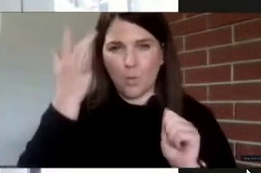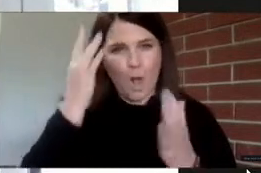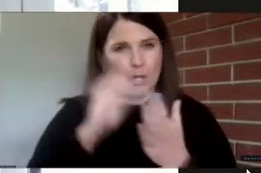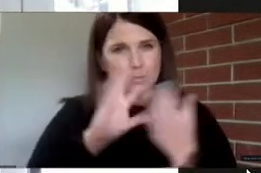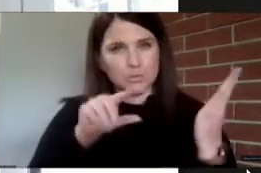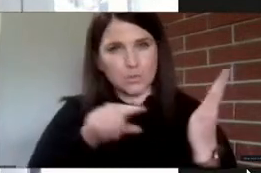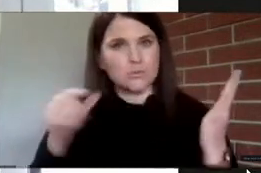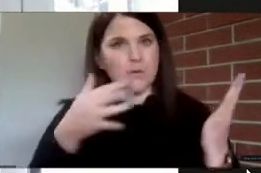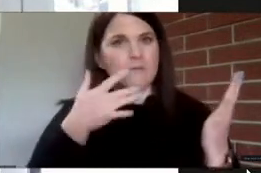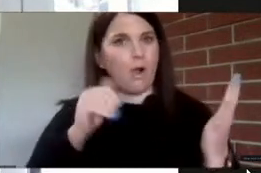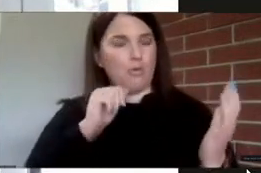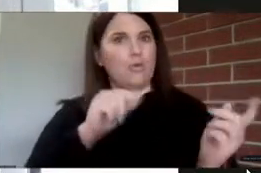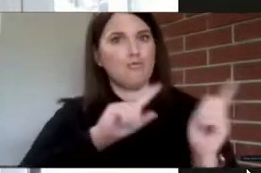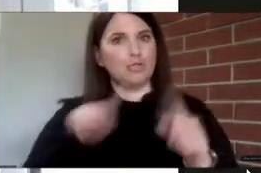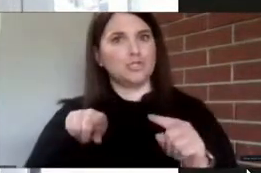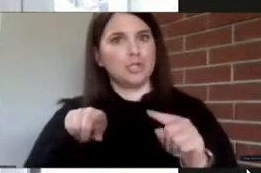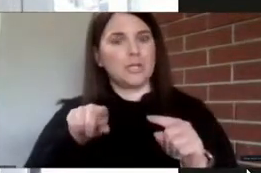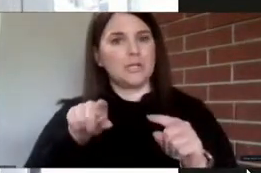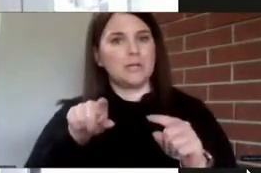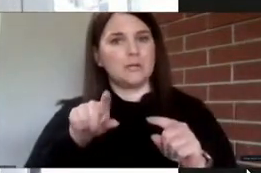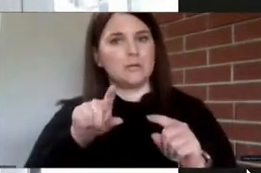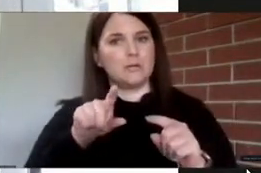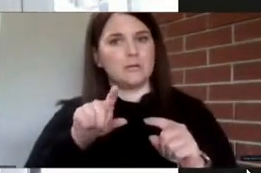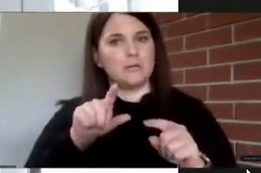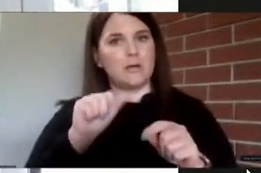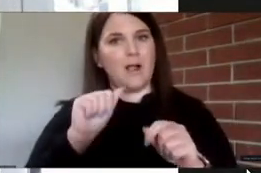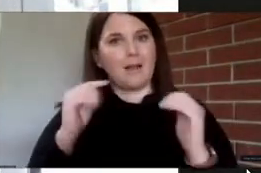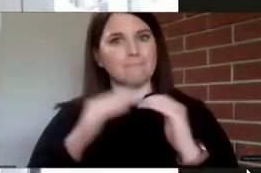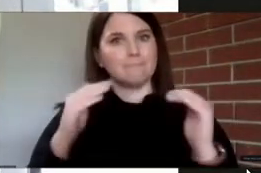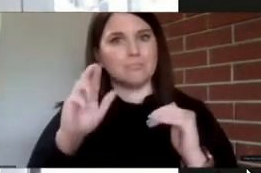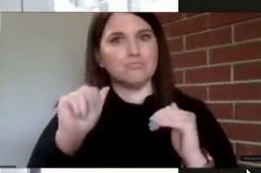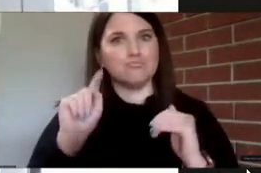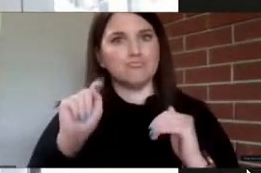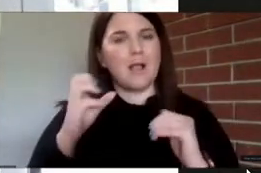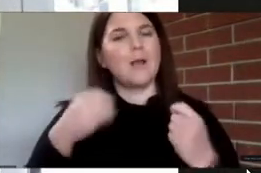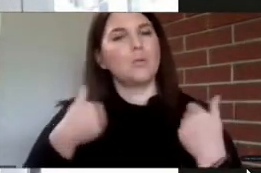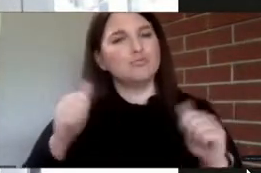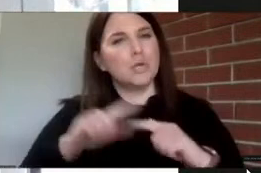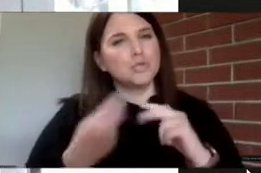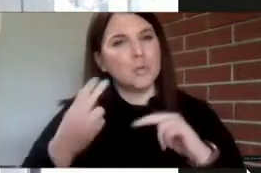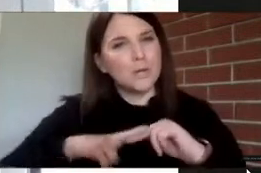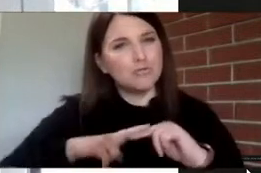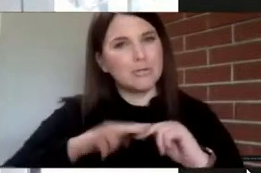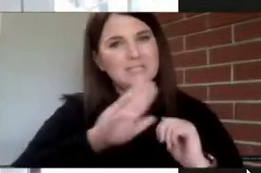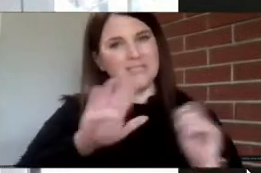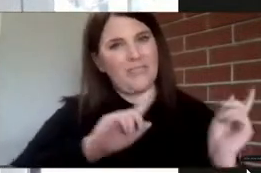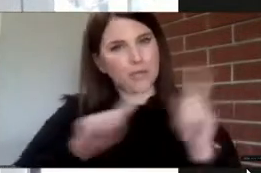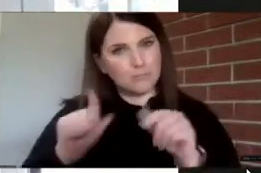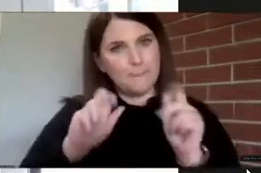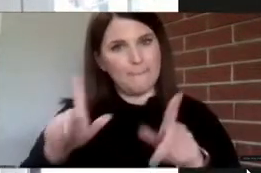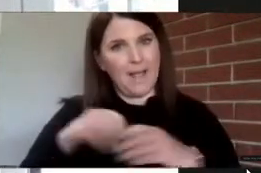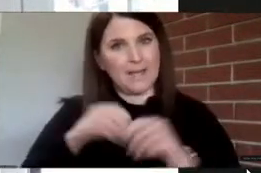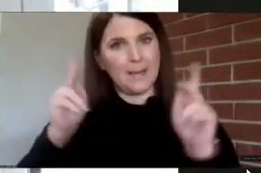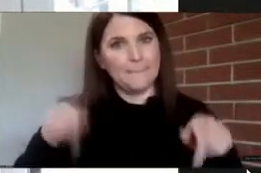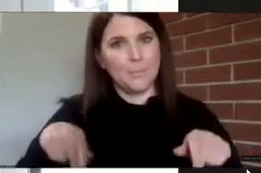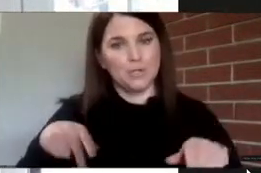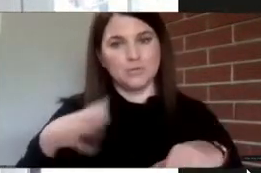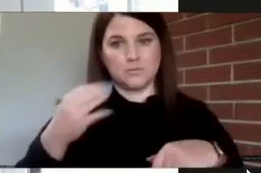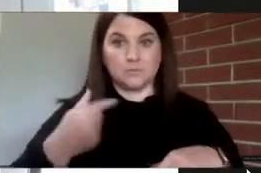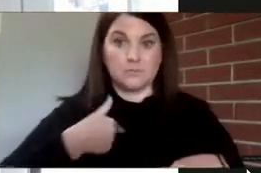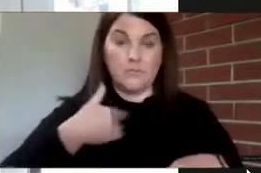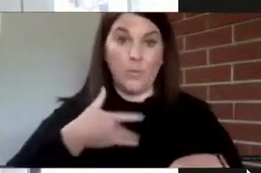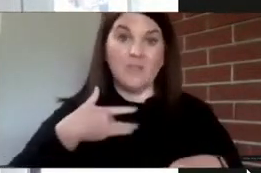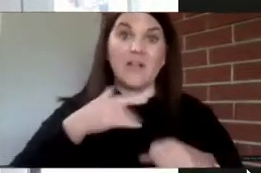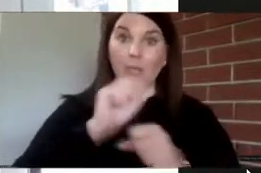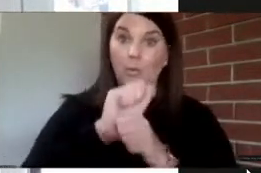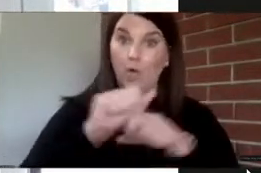are not returning at the same rates and what we can do to increase their return rates, and feel wholeheartedly that the work of this